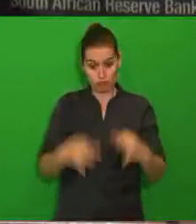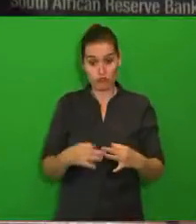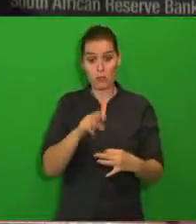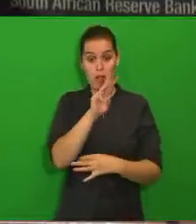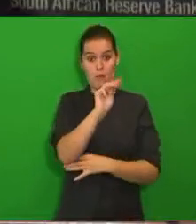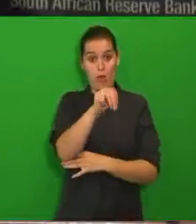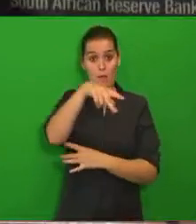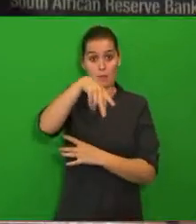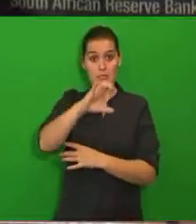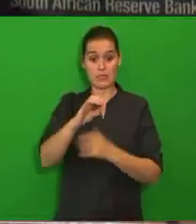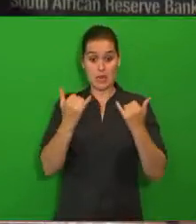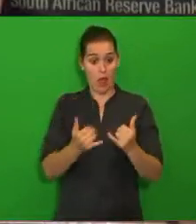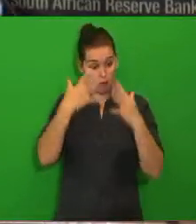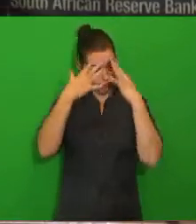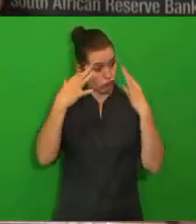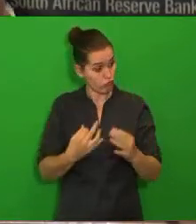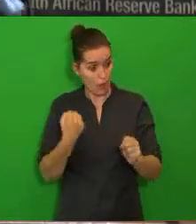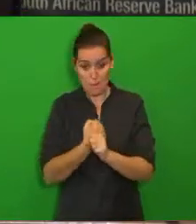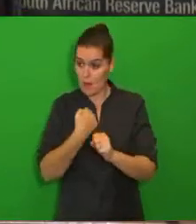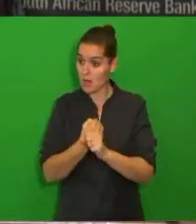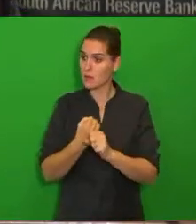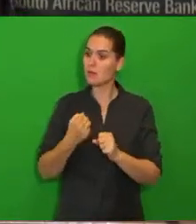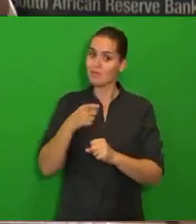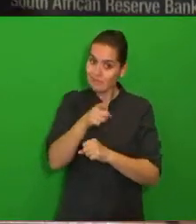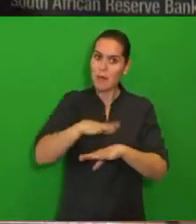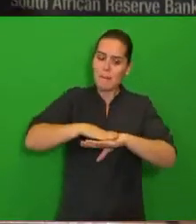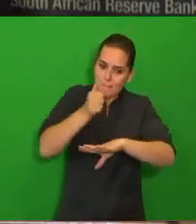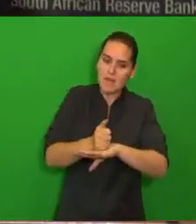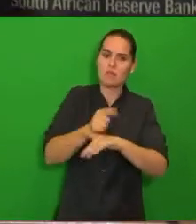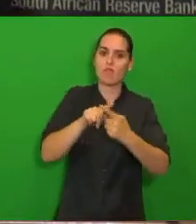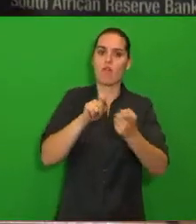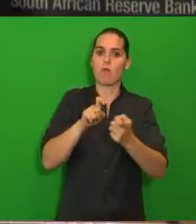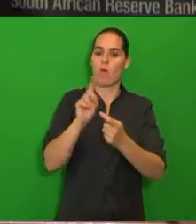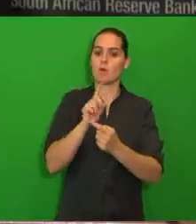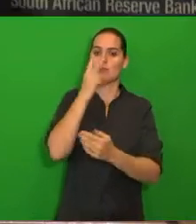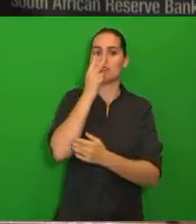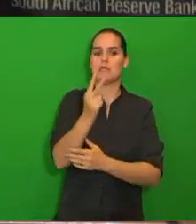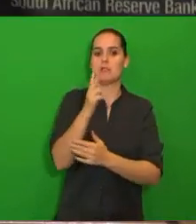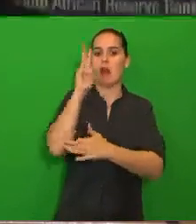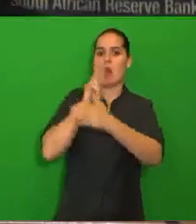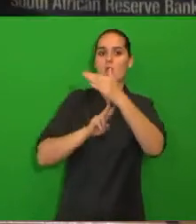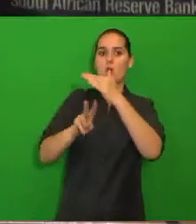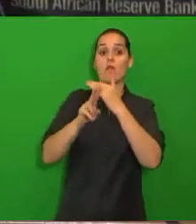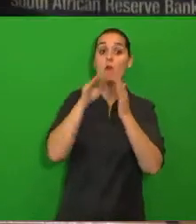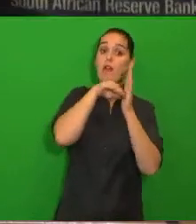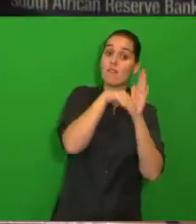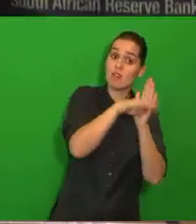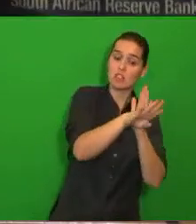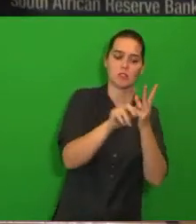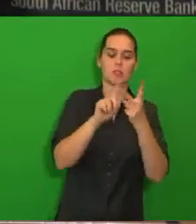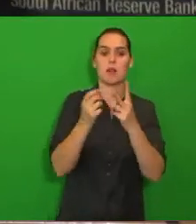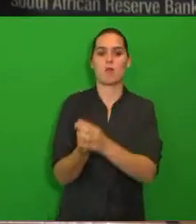policy stance has been purely based on what we see as the outlook for both inflation and for